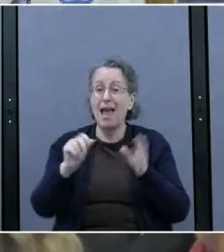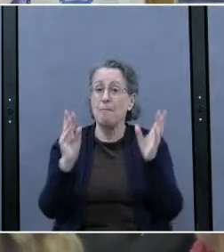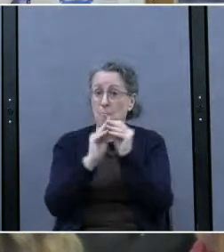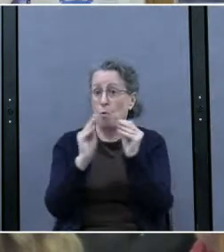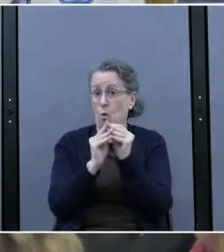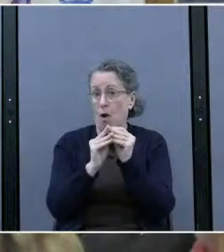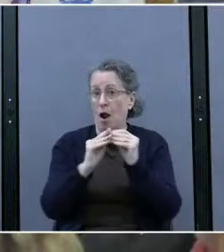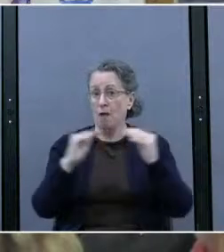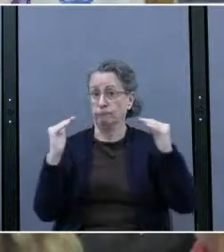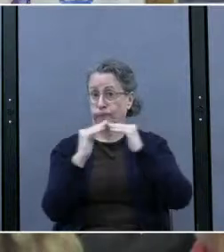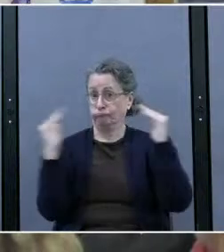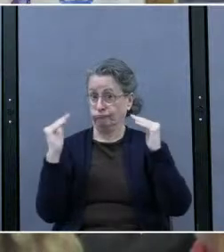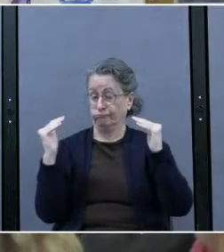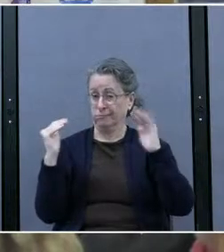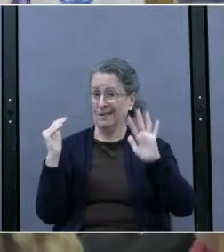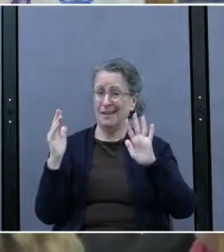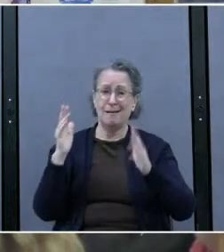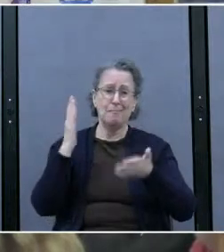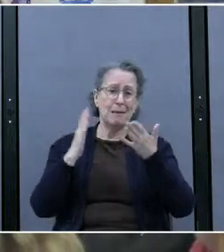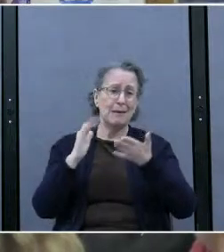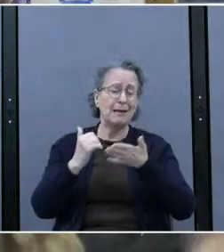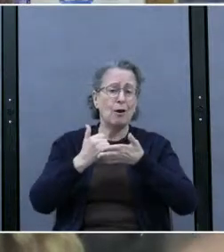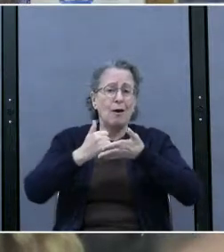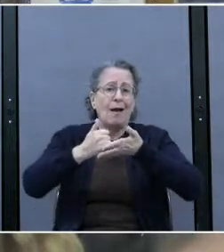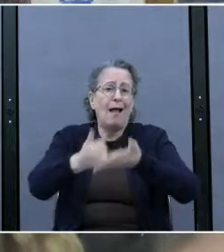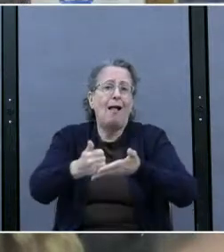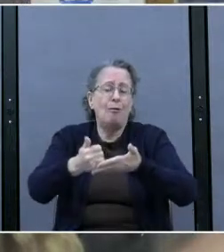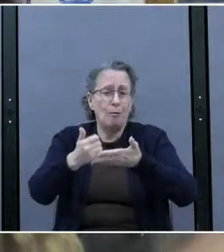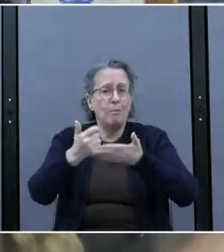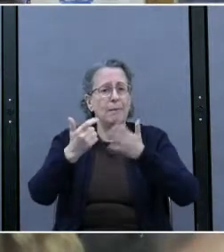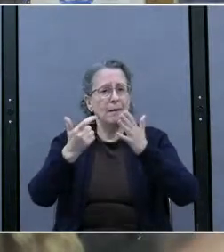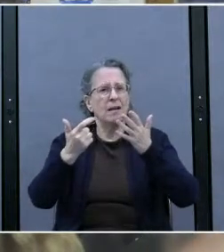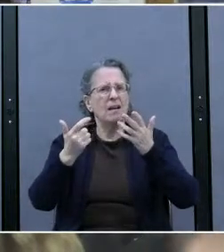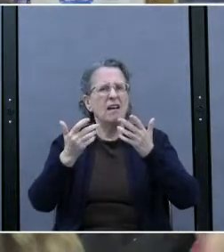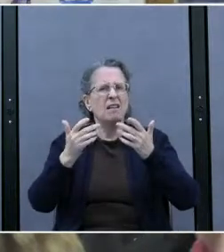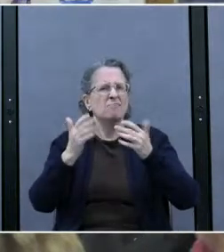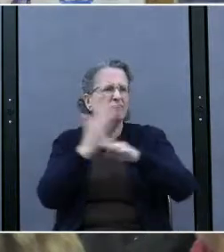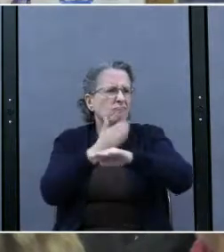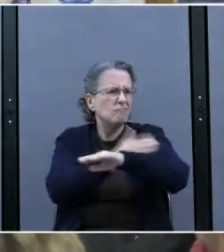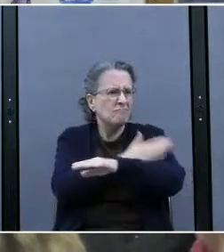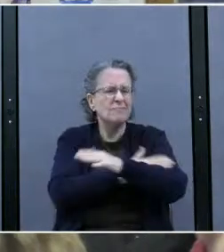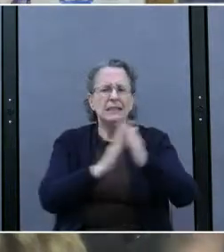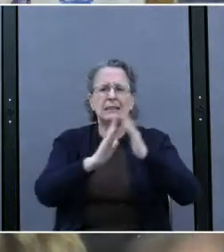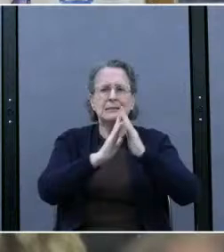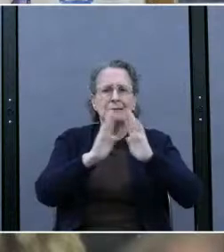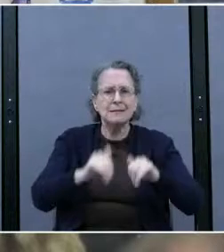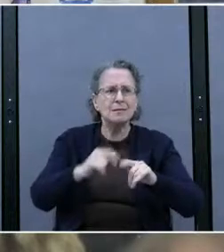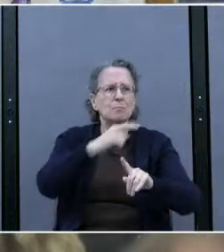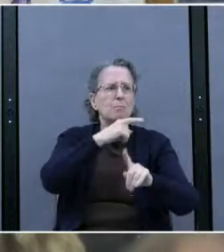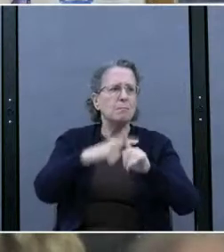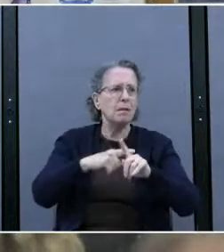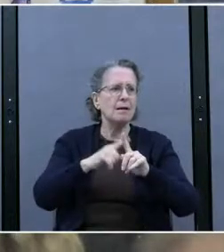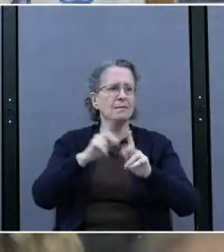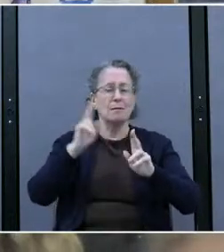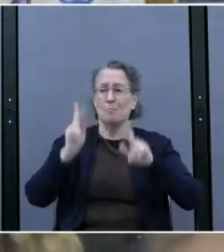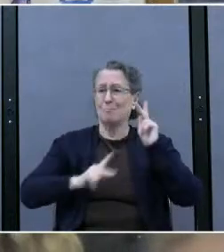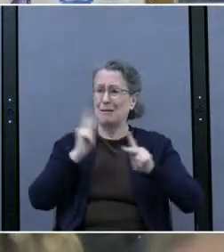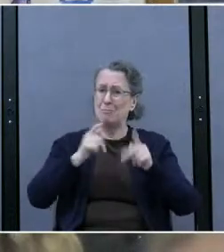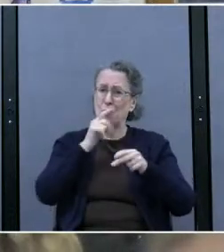efficient, perhaps build some economy into it, that people were more. But when I look at these numbers, I